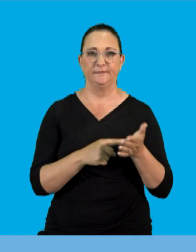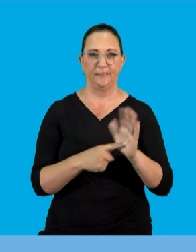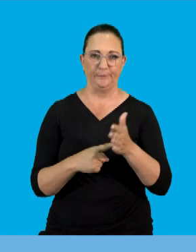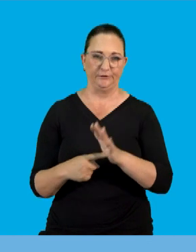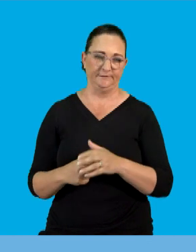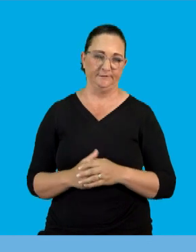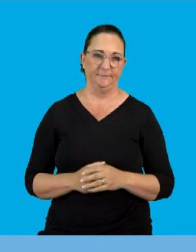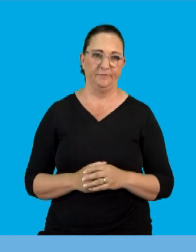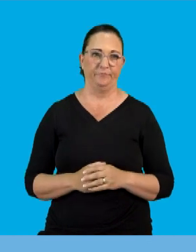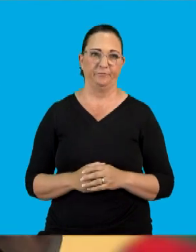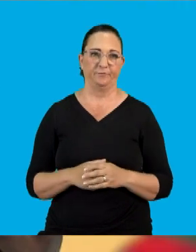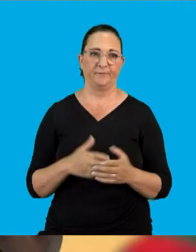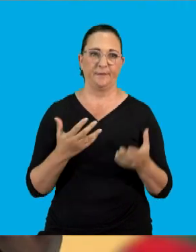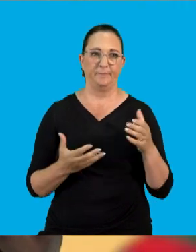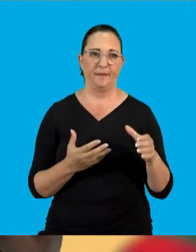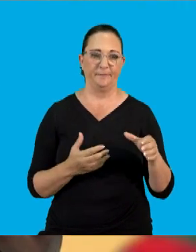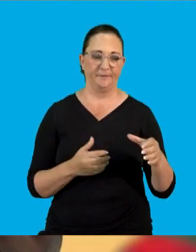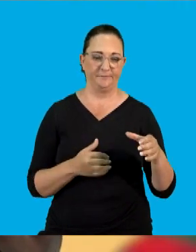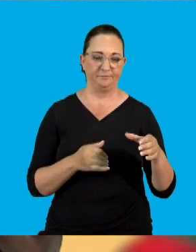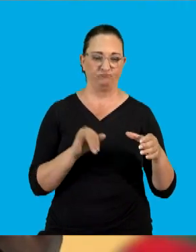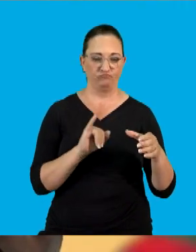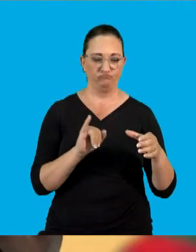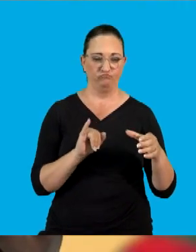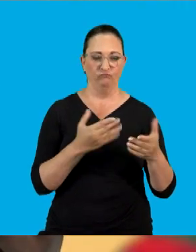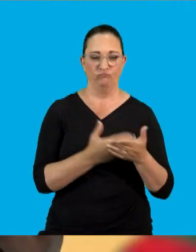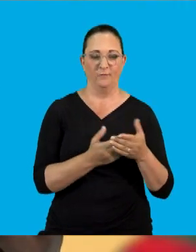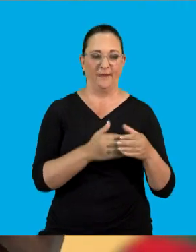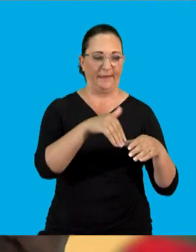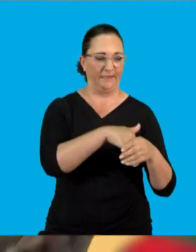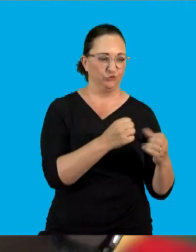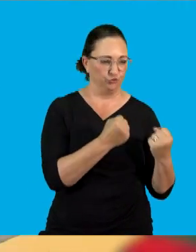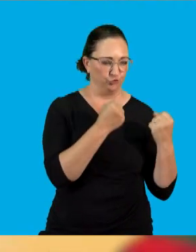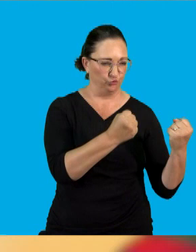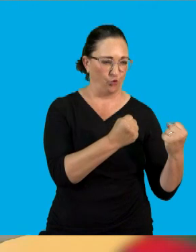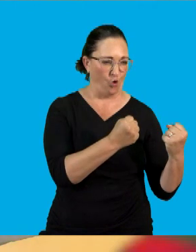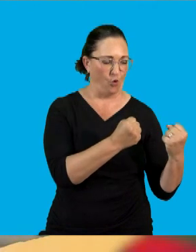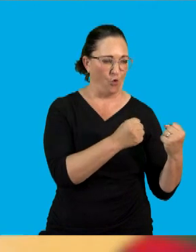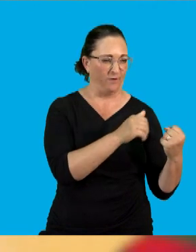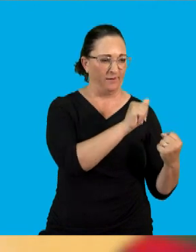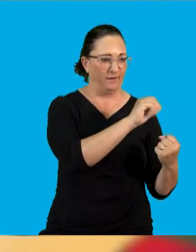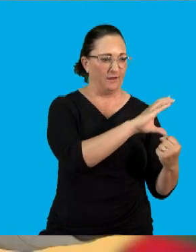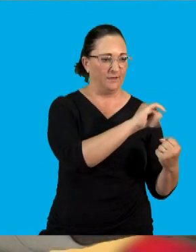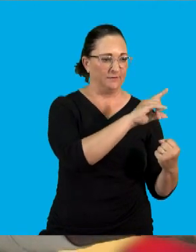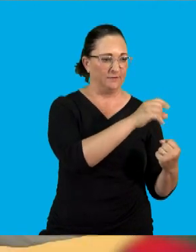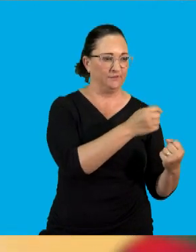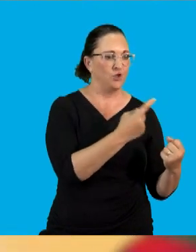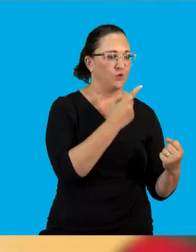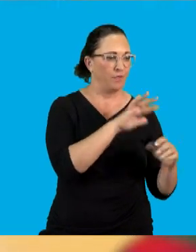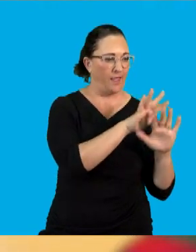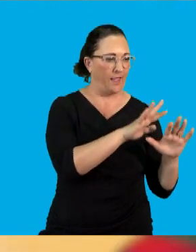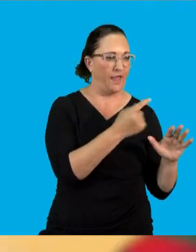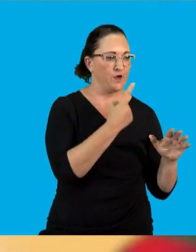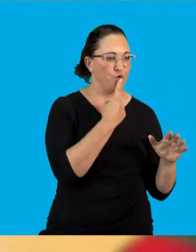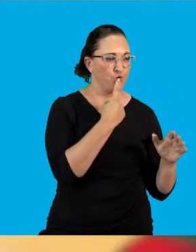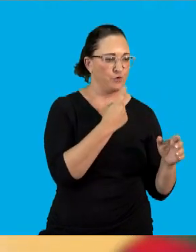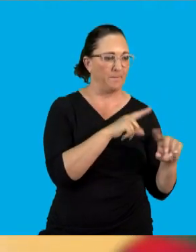might find that if you pour an indicator into a strong acid, the color change is going to be red. If it's